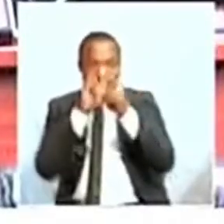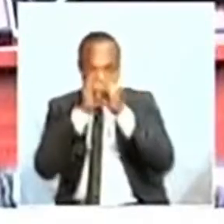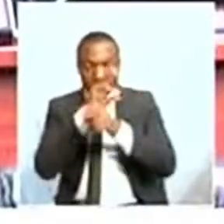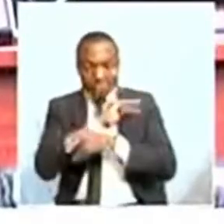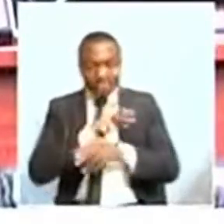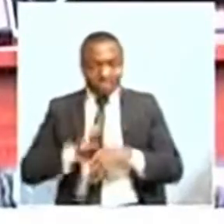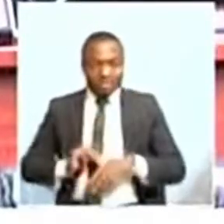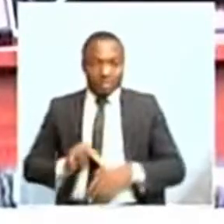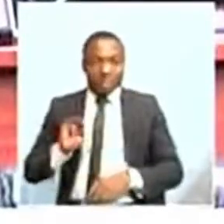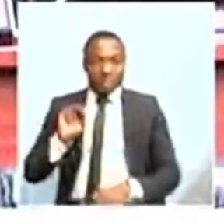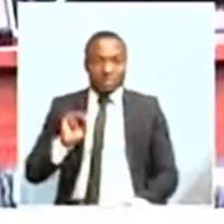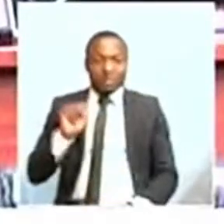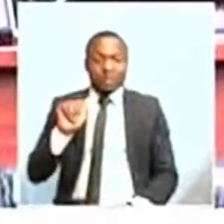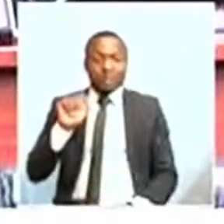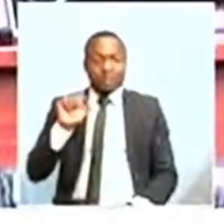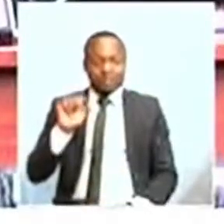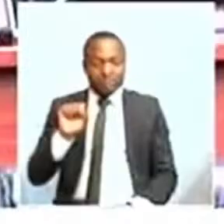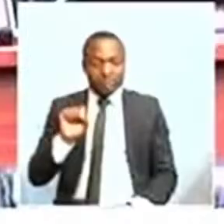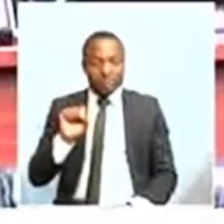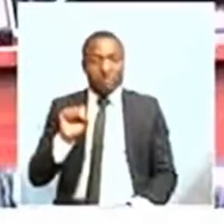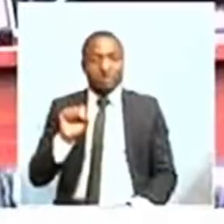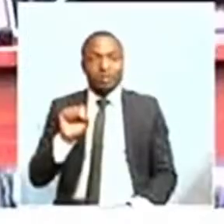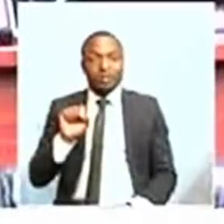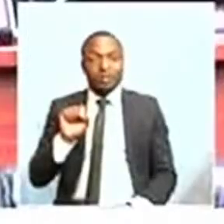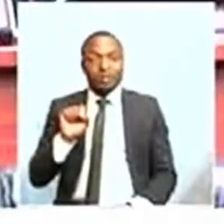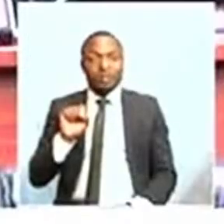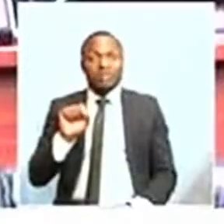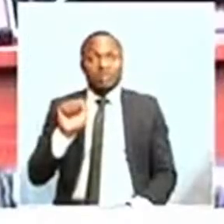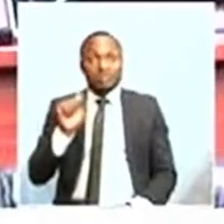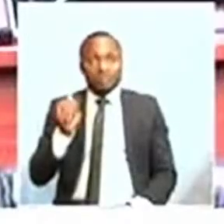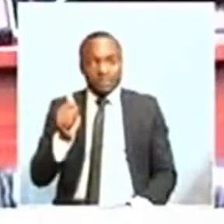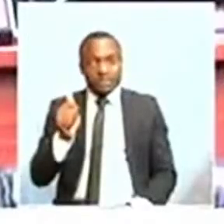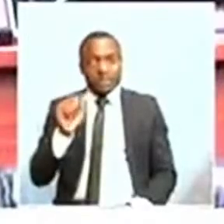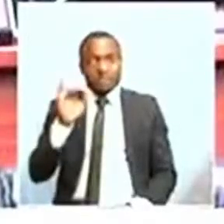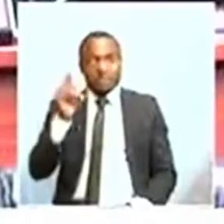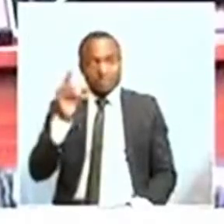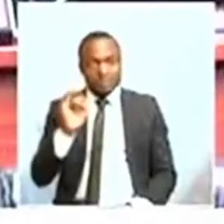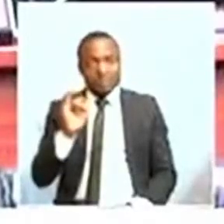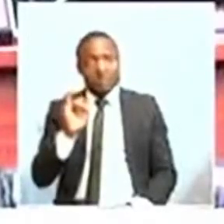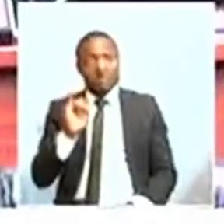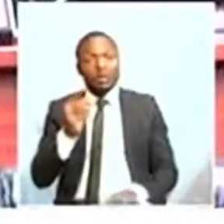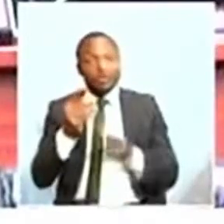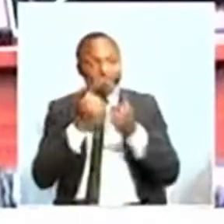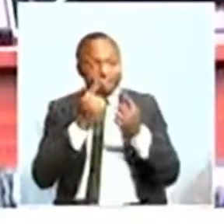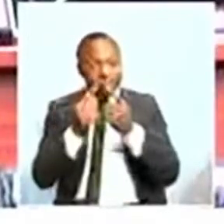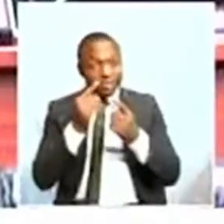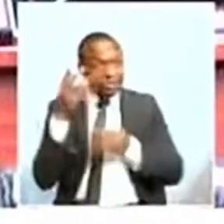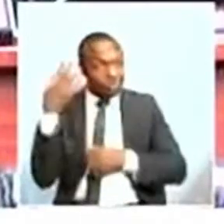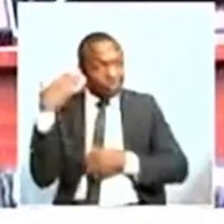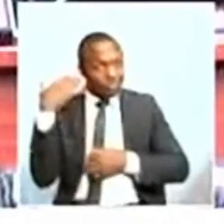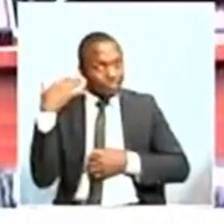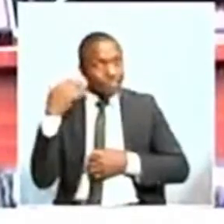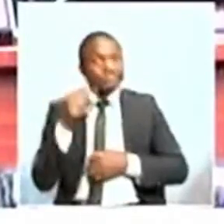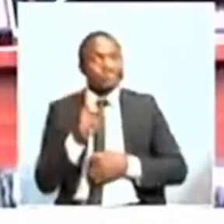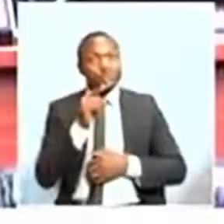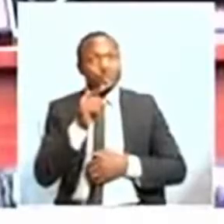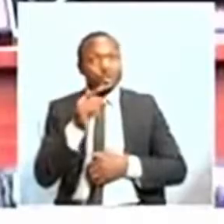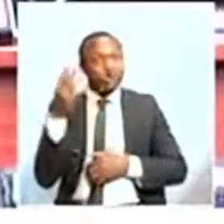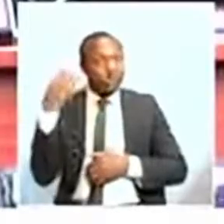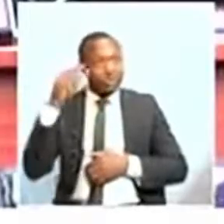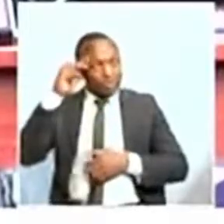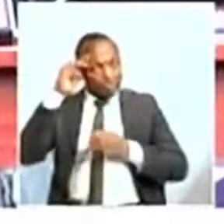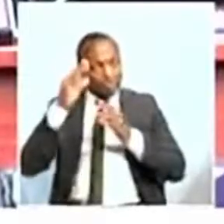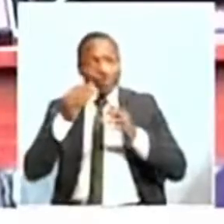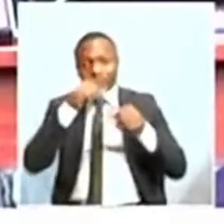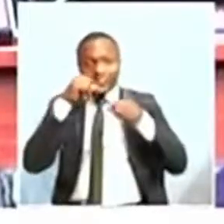from Asaiti, and you and me have had such discussions before, you being former Minister of Agriculture, I